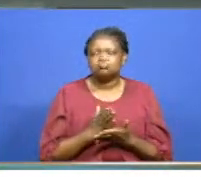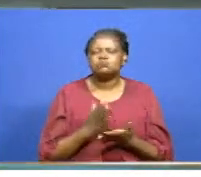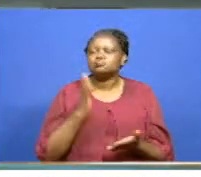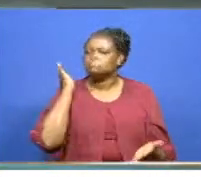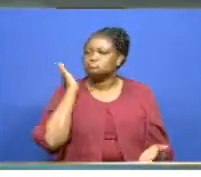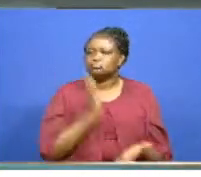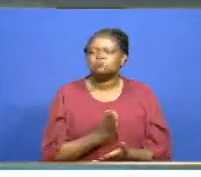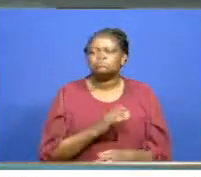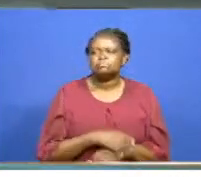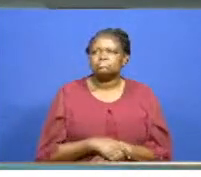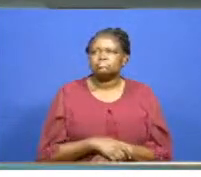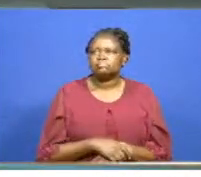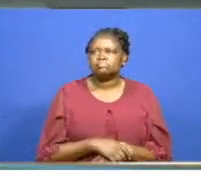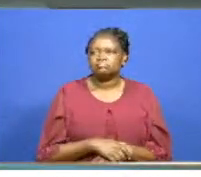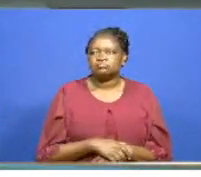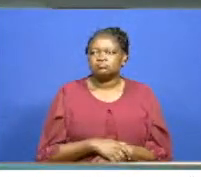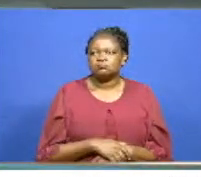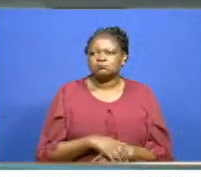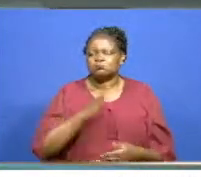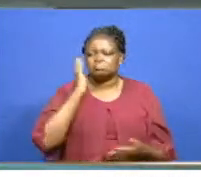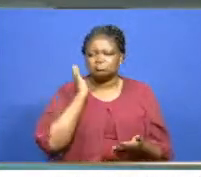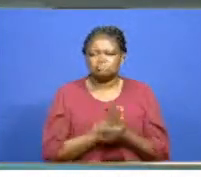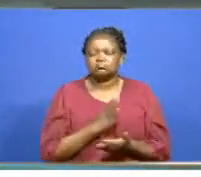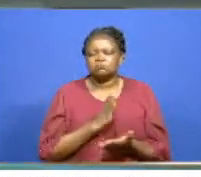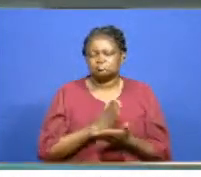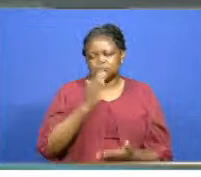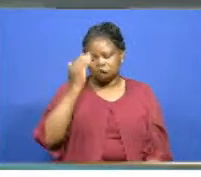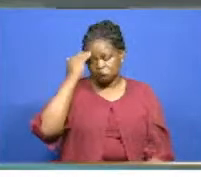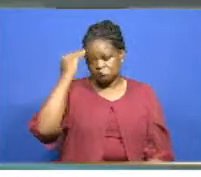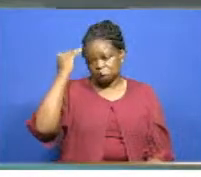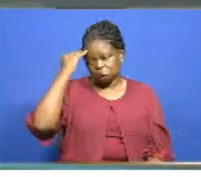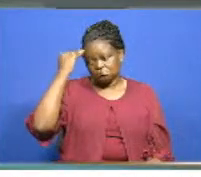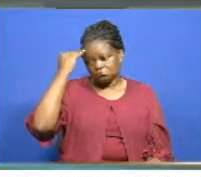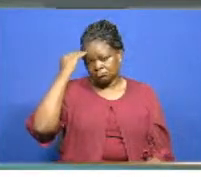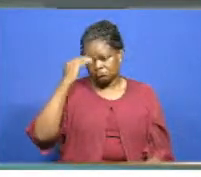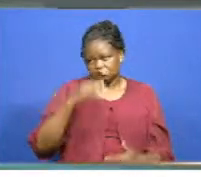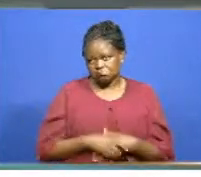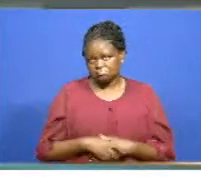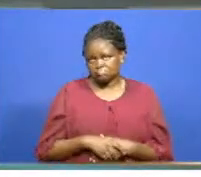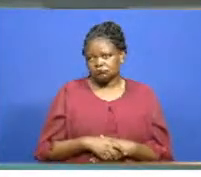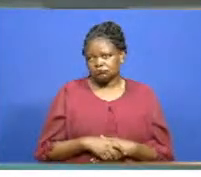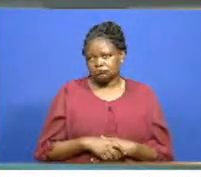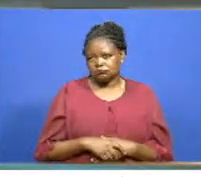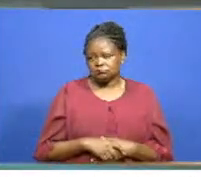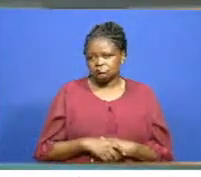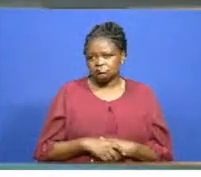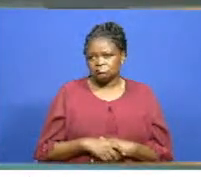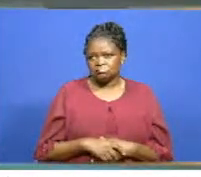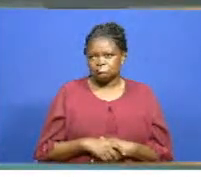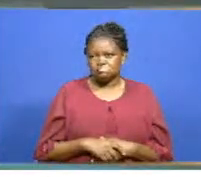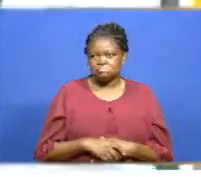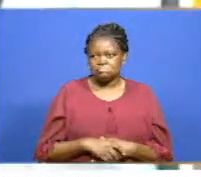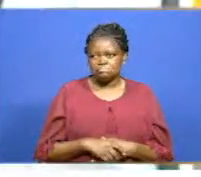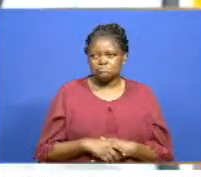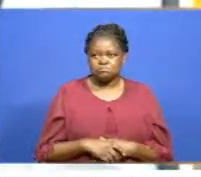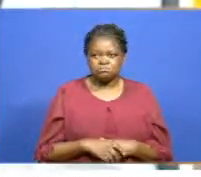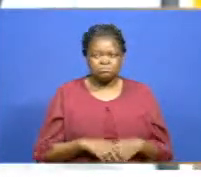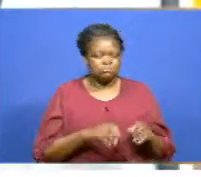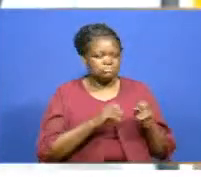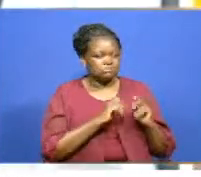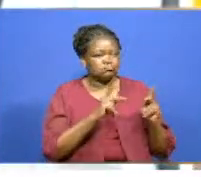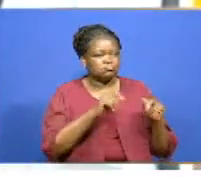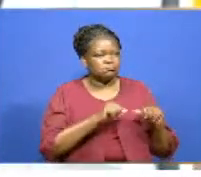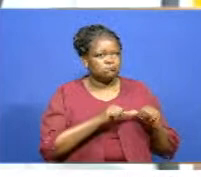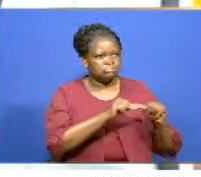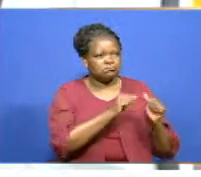sure. And you can call me back into this studio. I might pull a surprise like I did in somewhere. Anyway, gentlemen, we continue